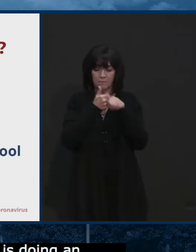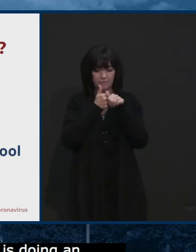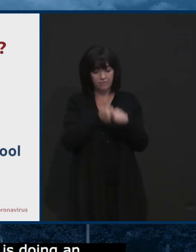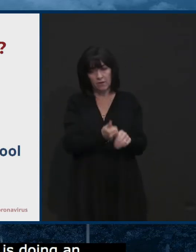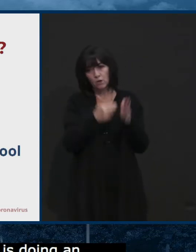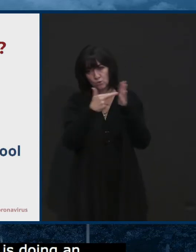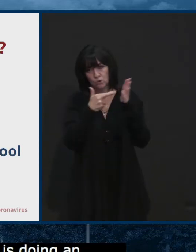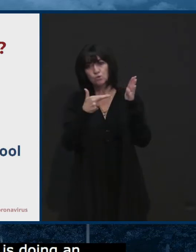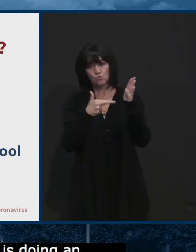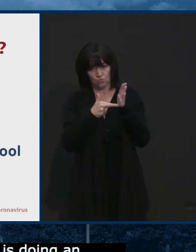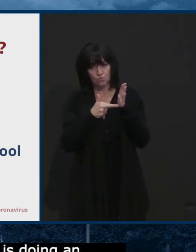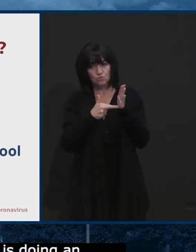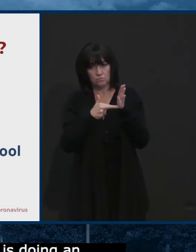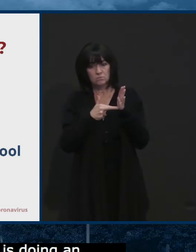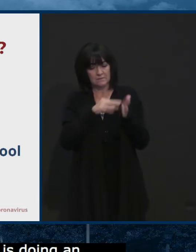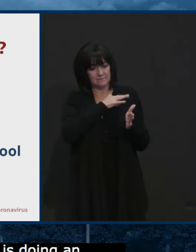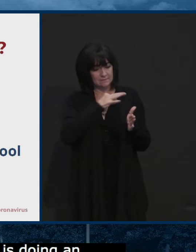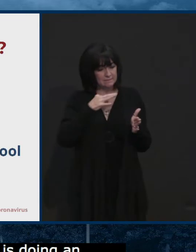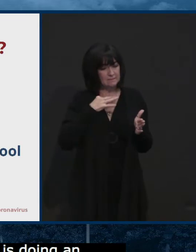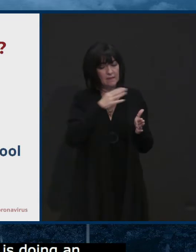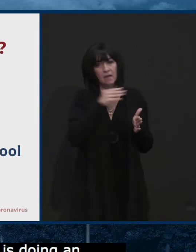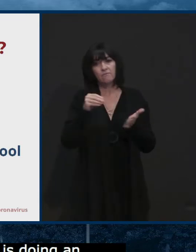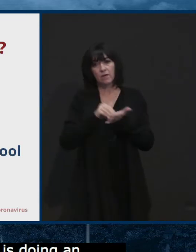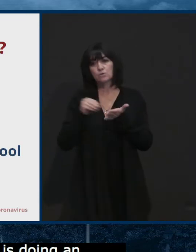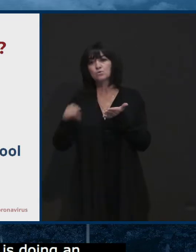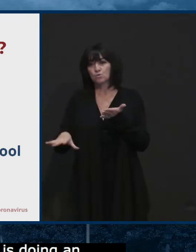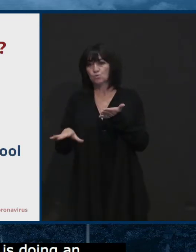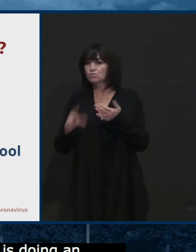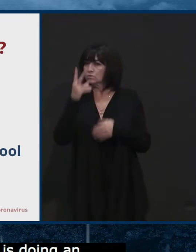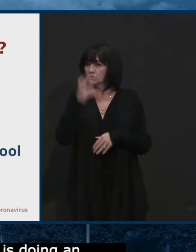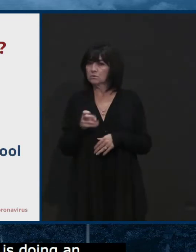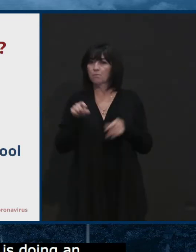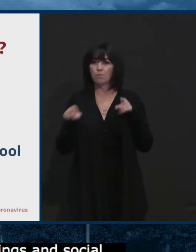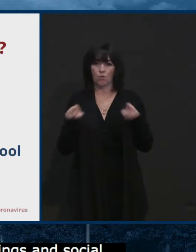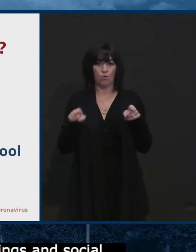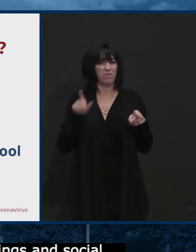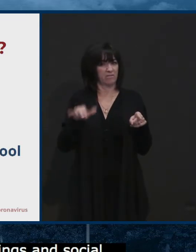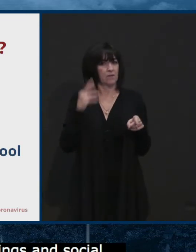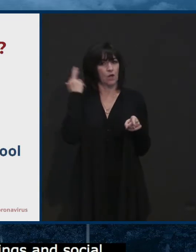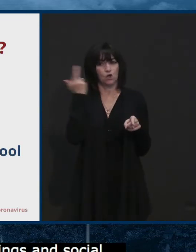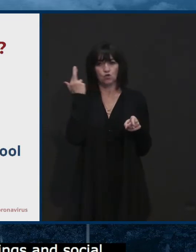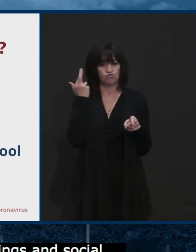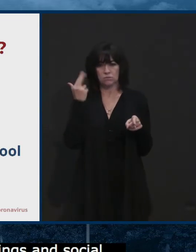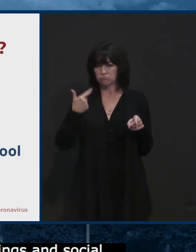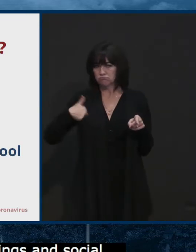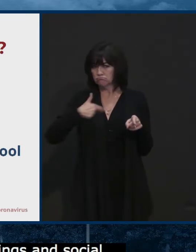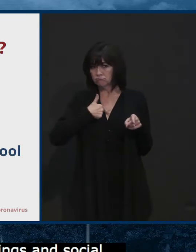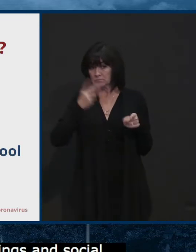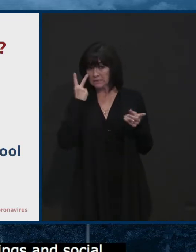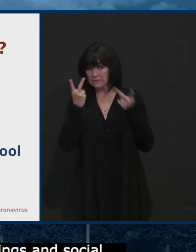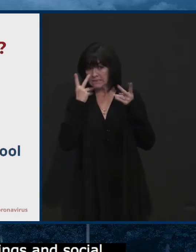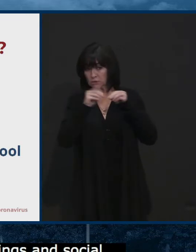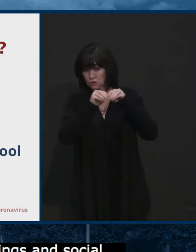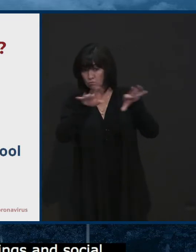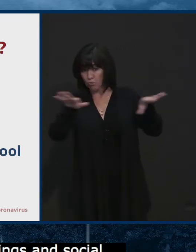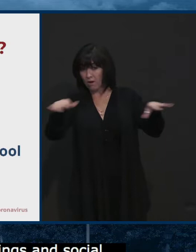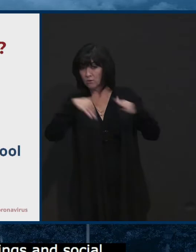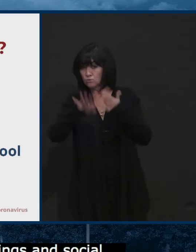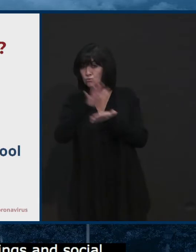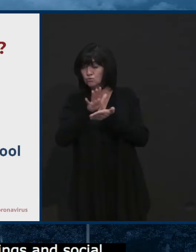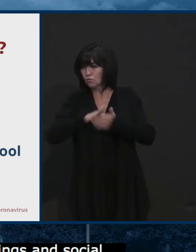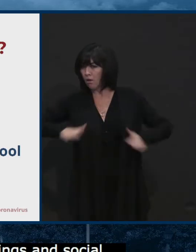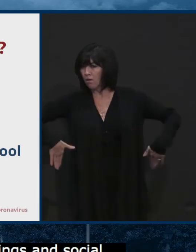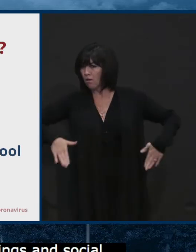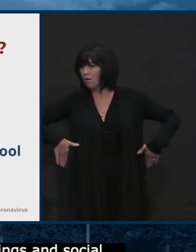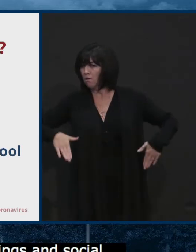for staff and students. And this is why we're not seeing spread in the school setting. But we